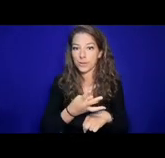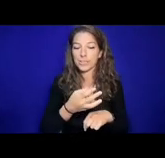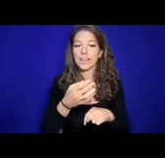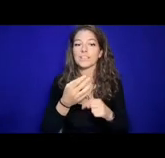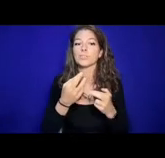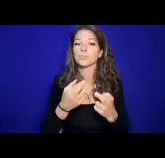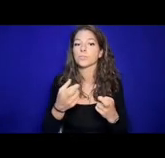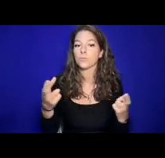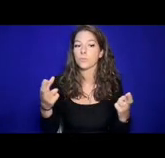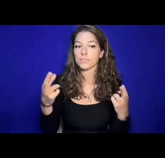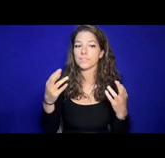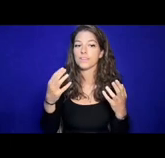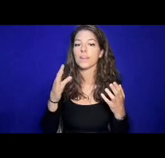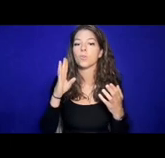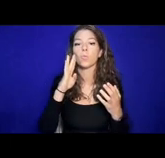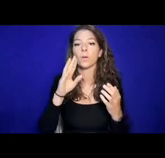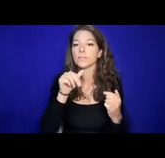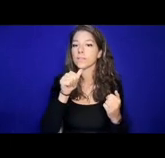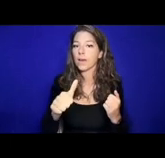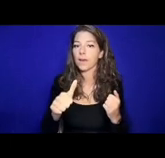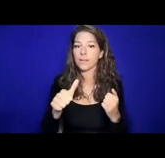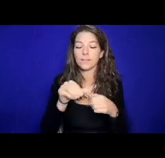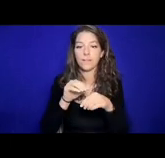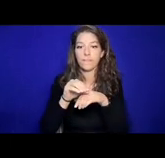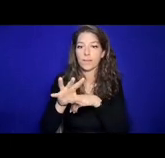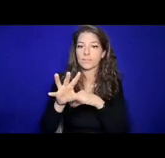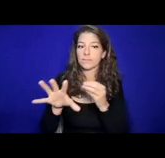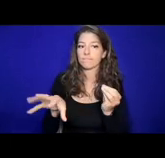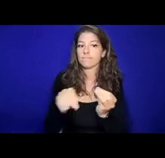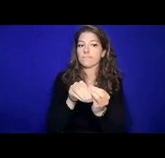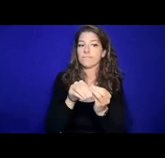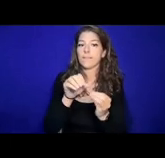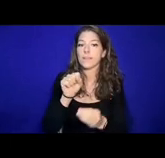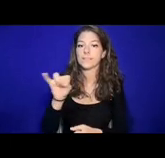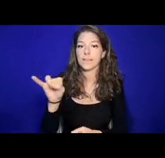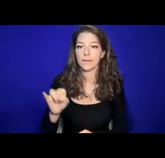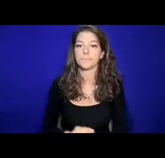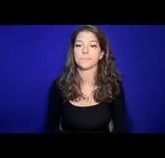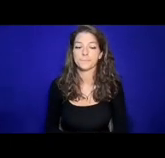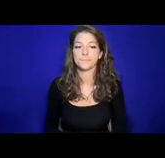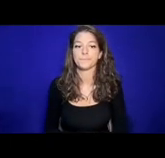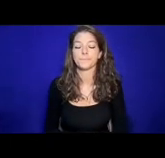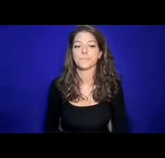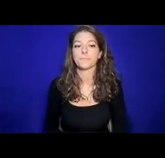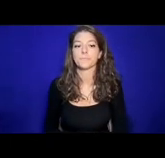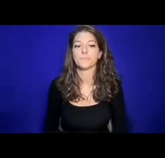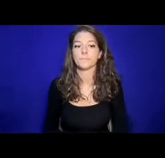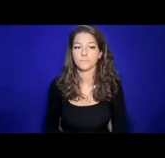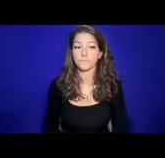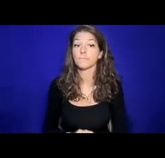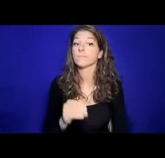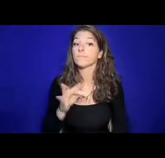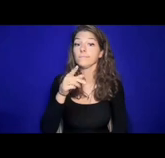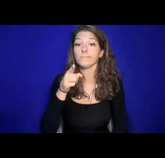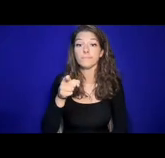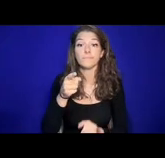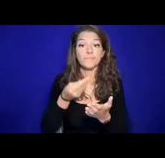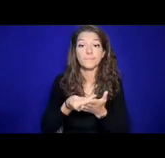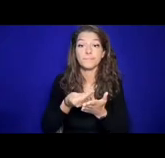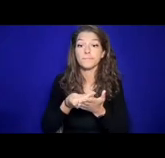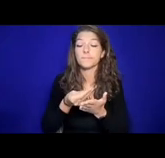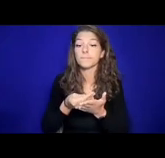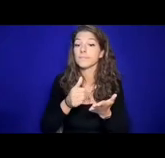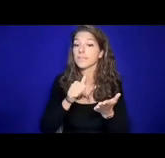as a resource and will not affect supplemental security income. So if your funds are in